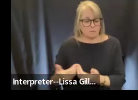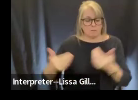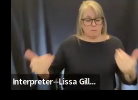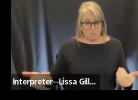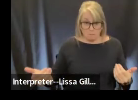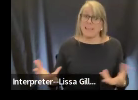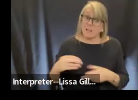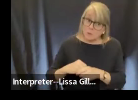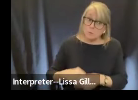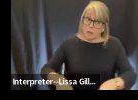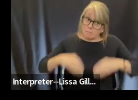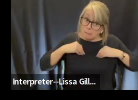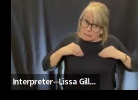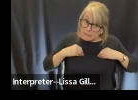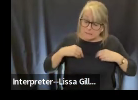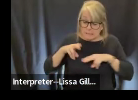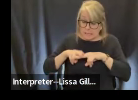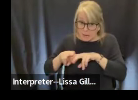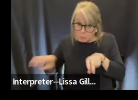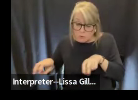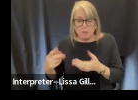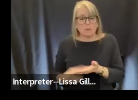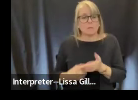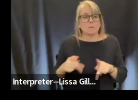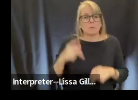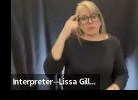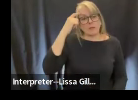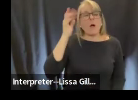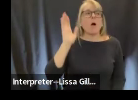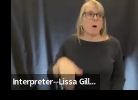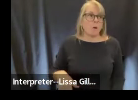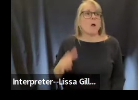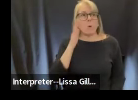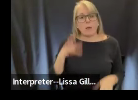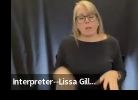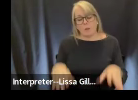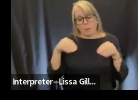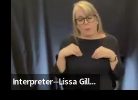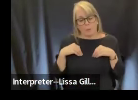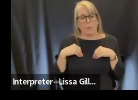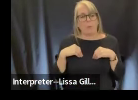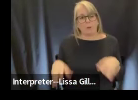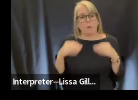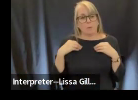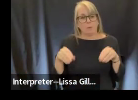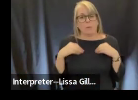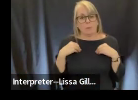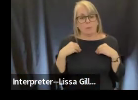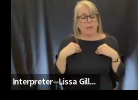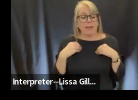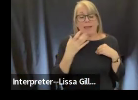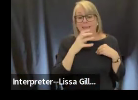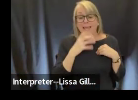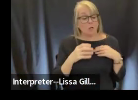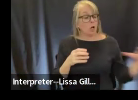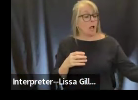and blankets and couches. Sometimes people think, oh, I'm going to cover myself up with all of these things, but then I'm going to move that space heater real close